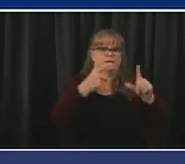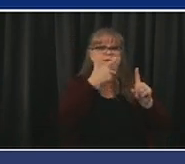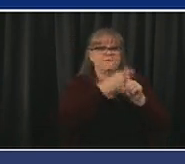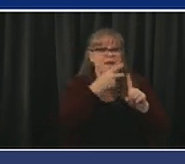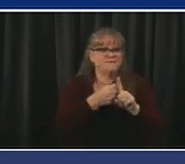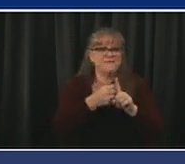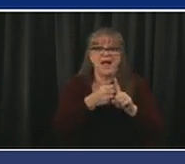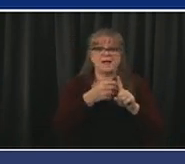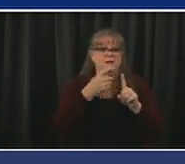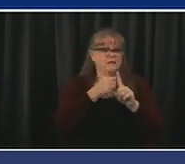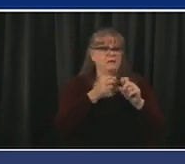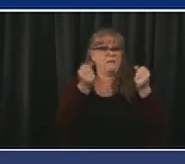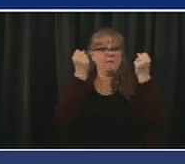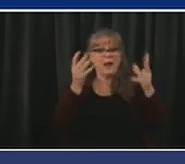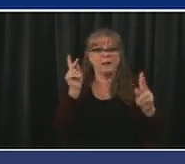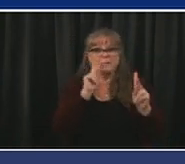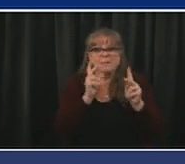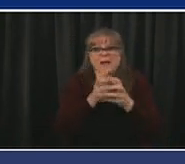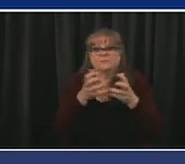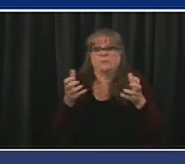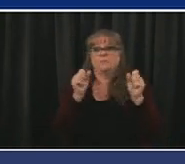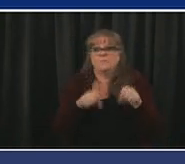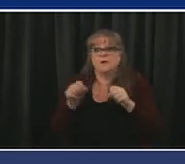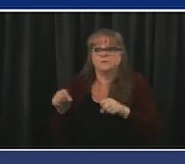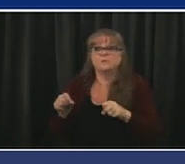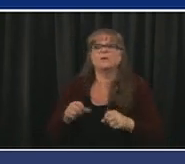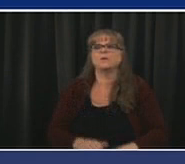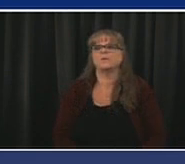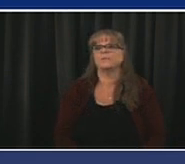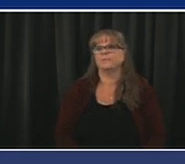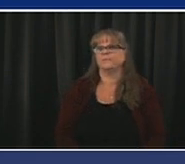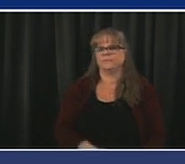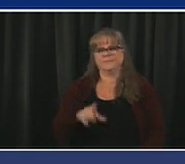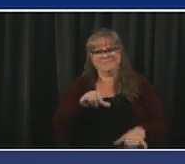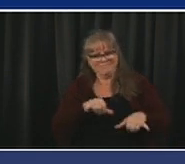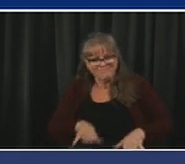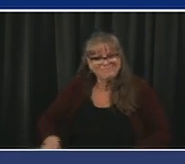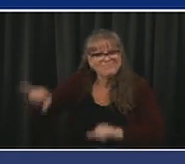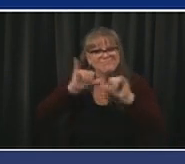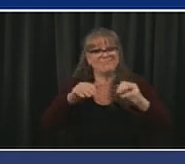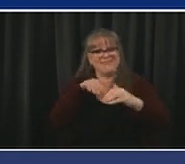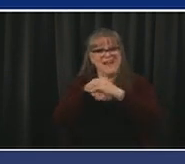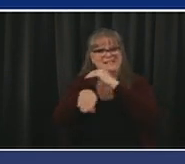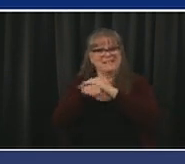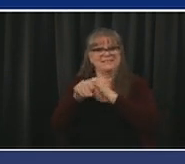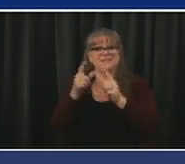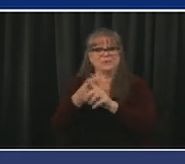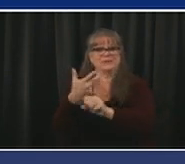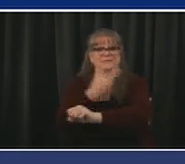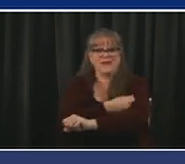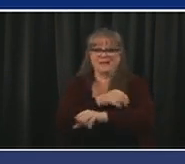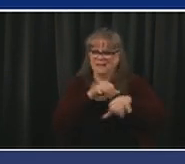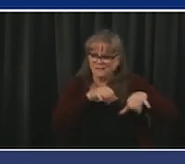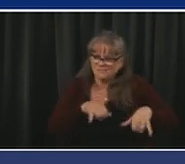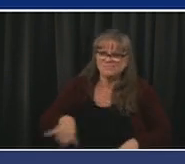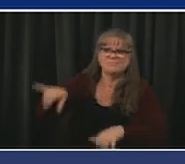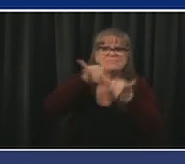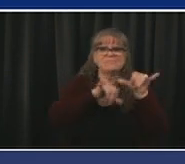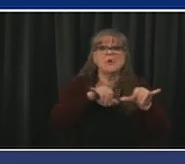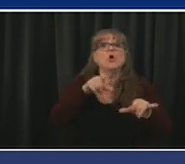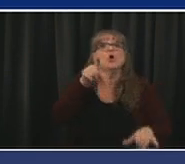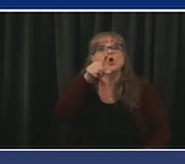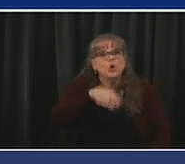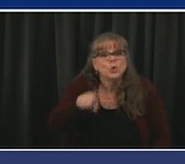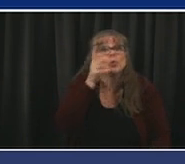worthy of receiving the vaccine, and everybody will have the opportunity to receive the vaccine if they want it.